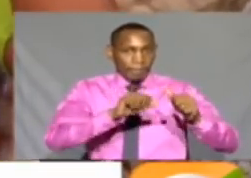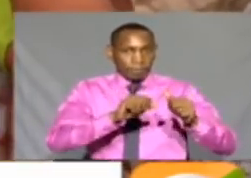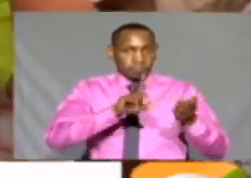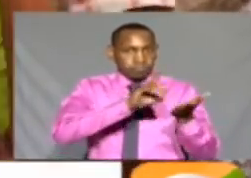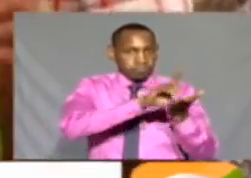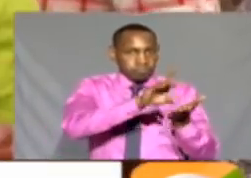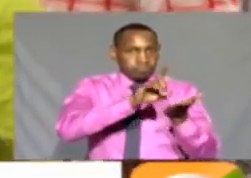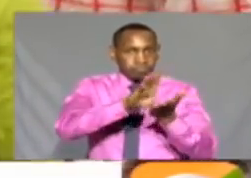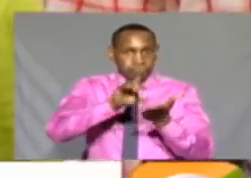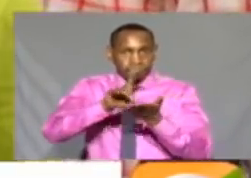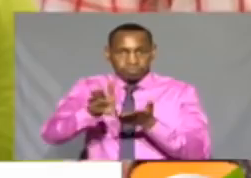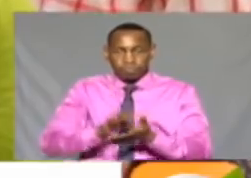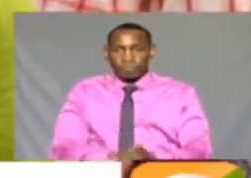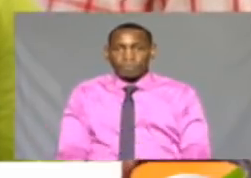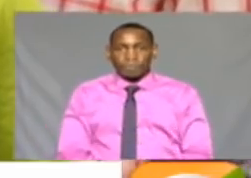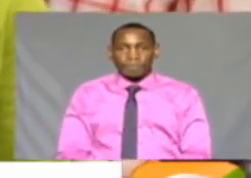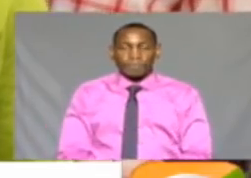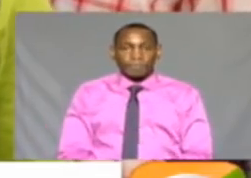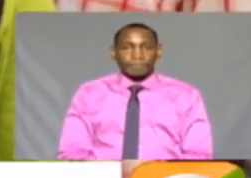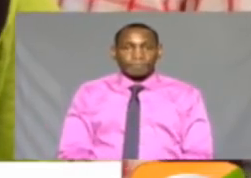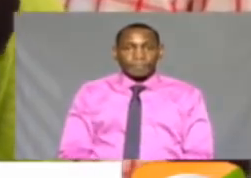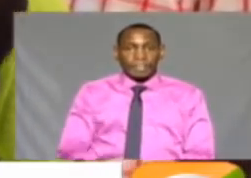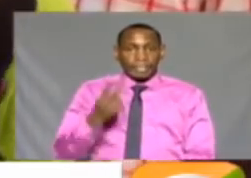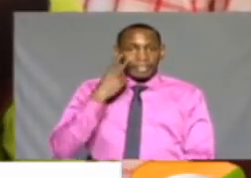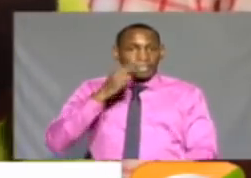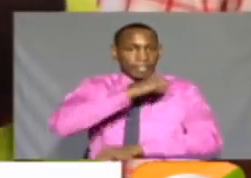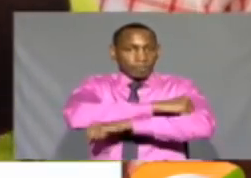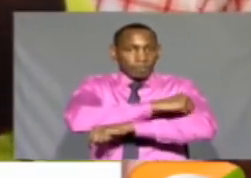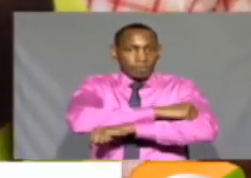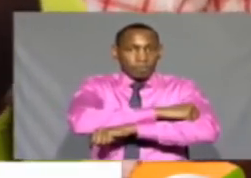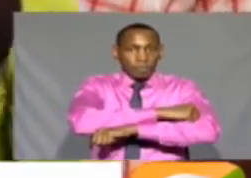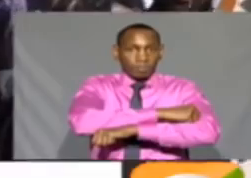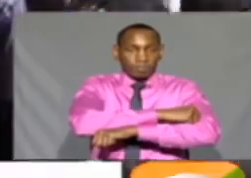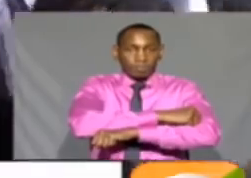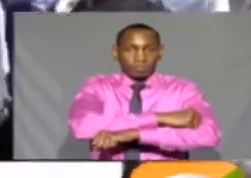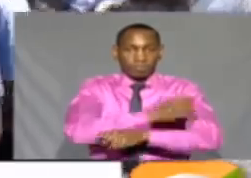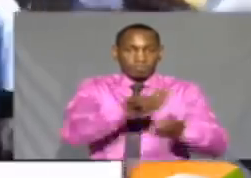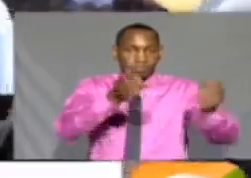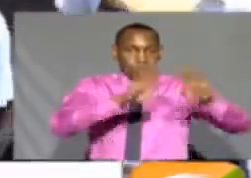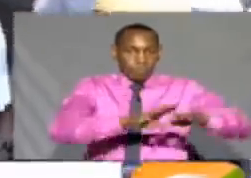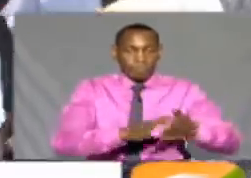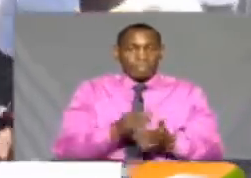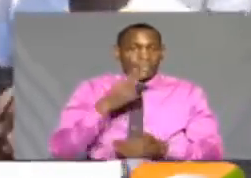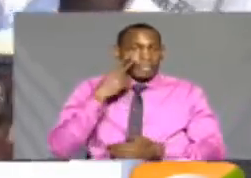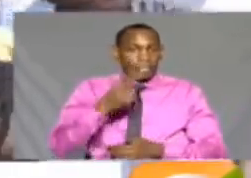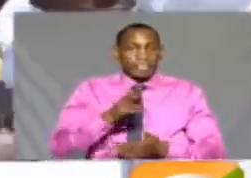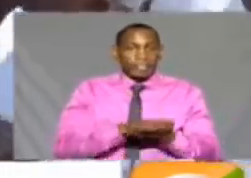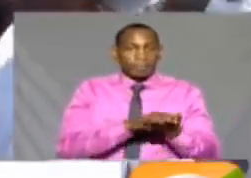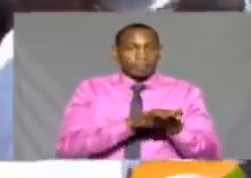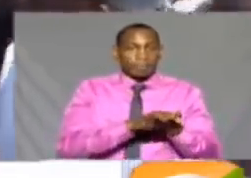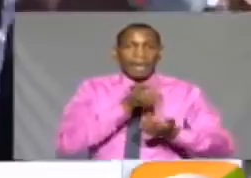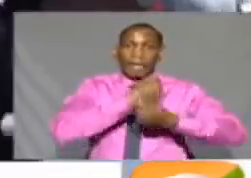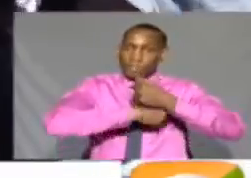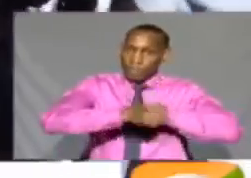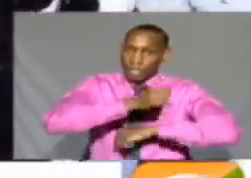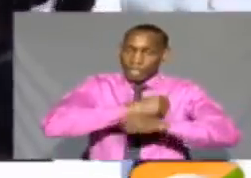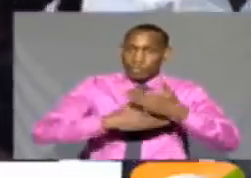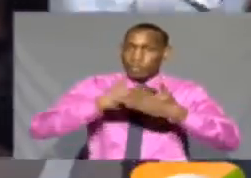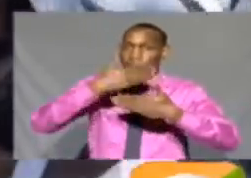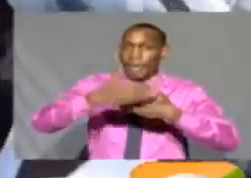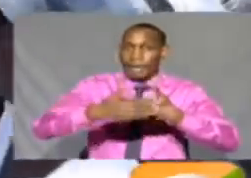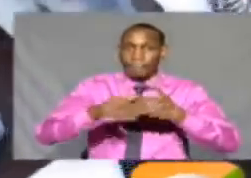rolling, well, we've seen some schools coming down, but have we seen any heads rolling in the wake of